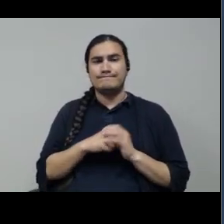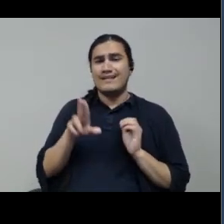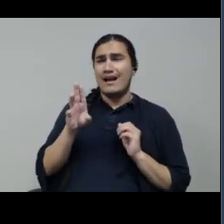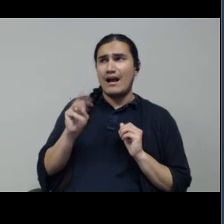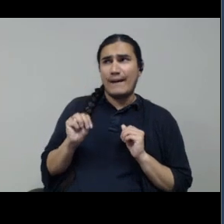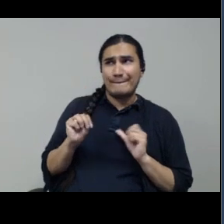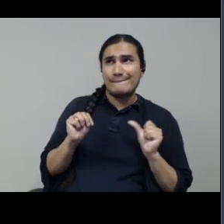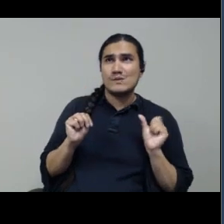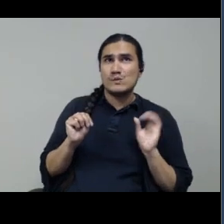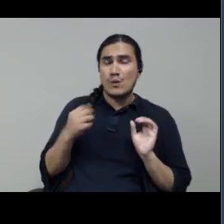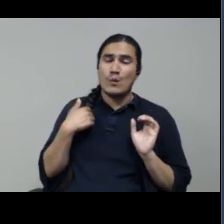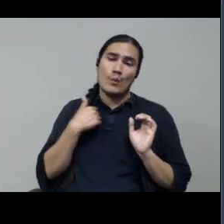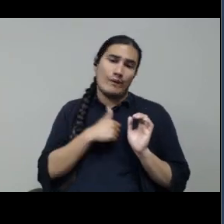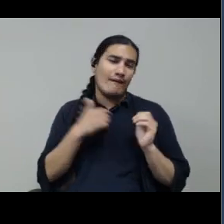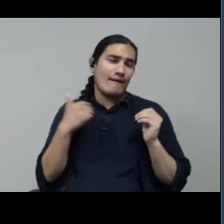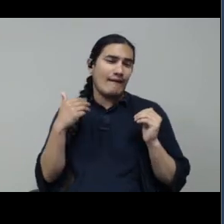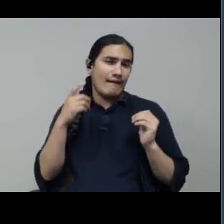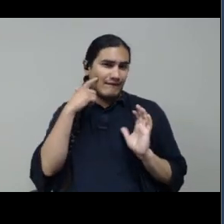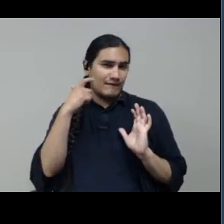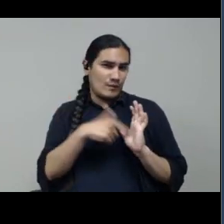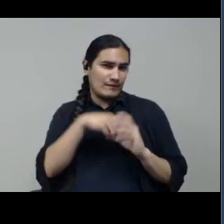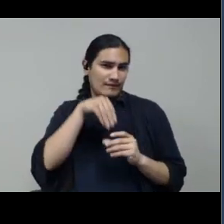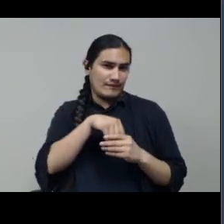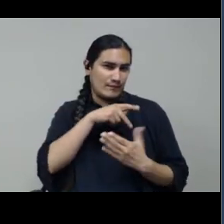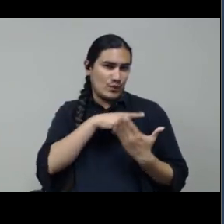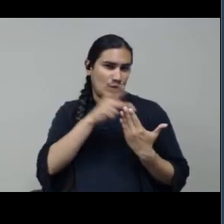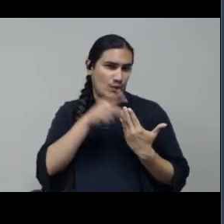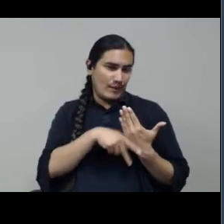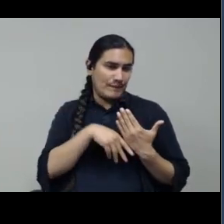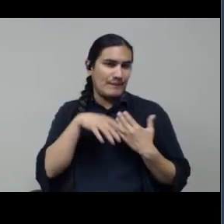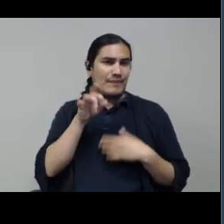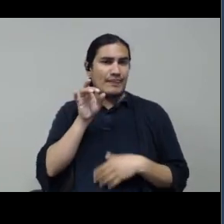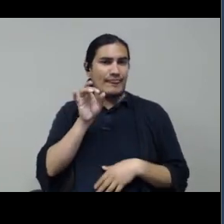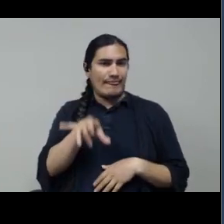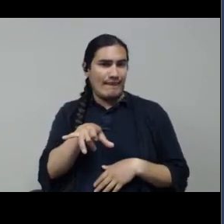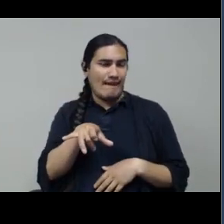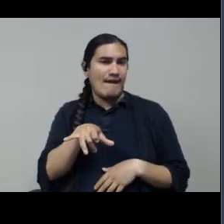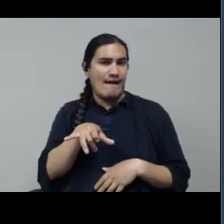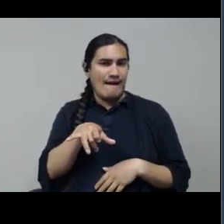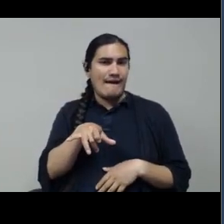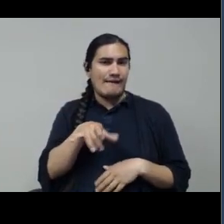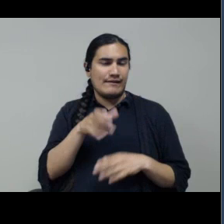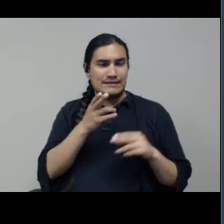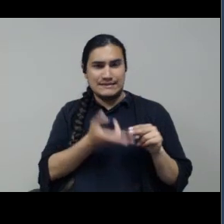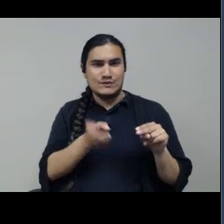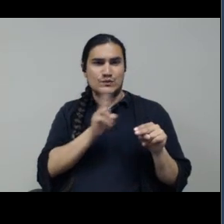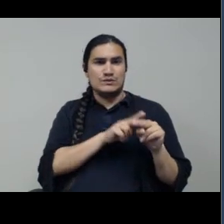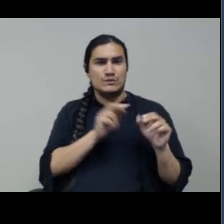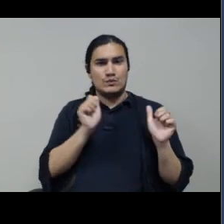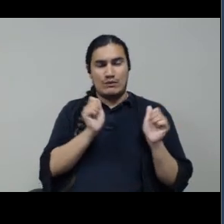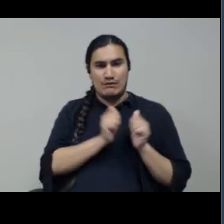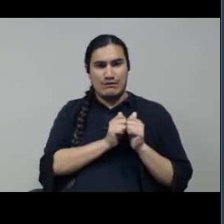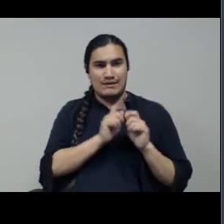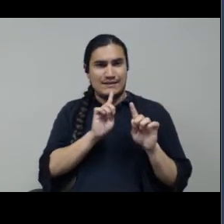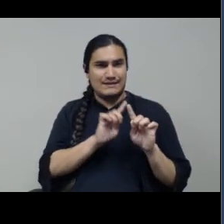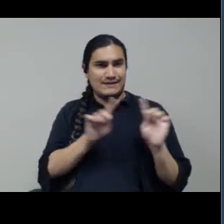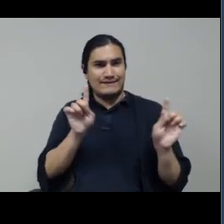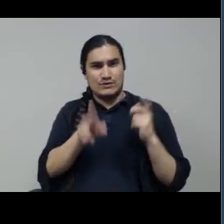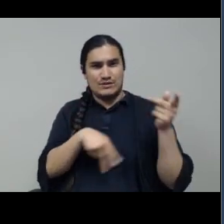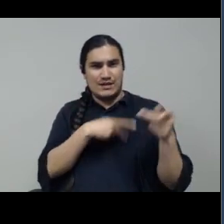So we have noticed in the program that there's been an increase in the different types of